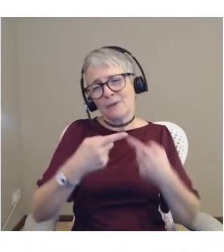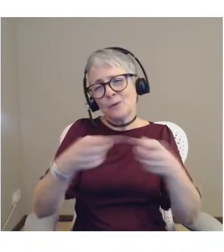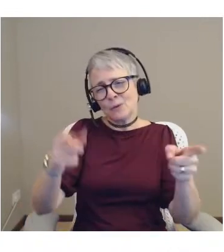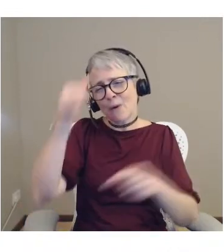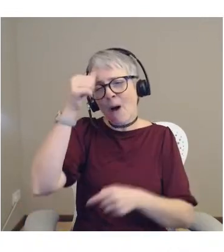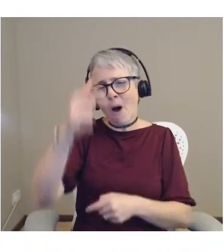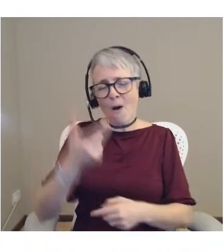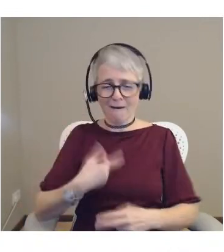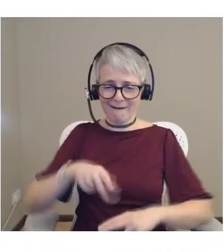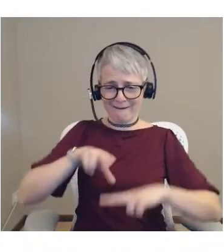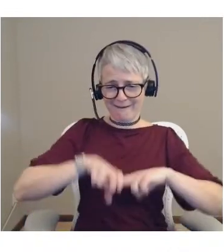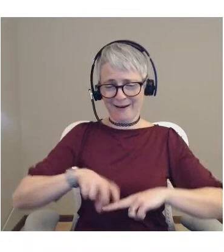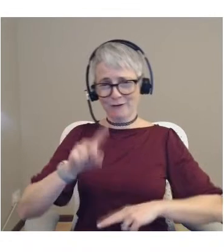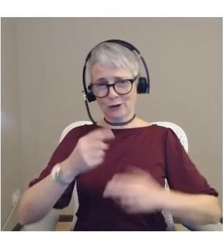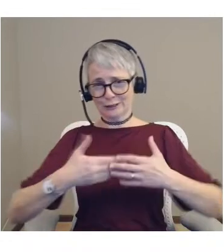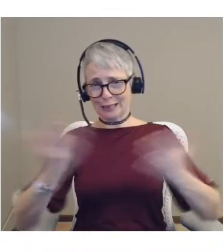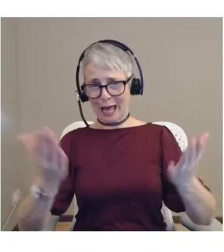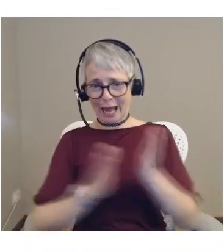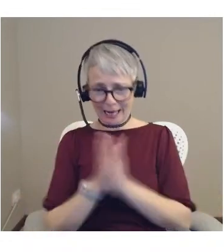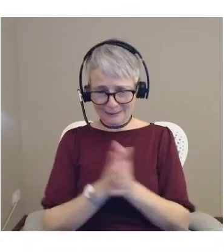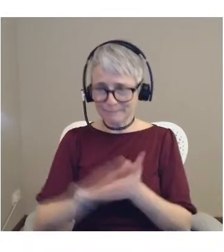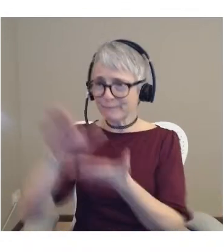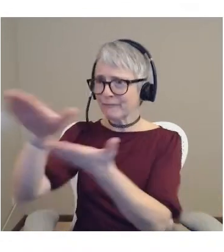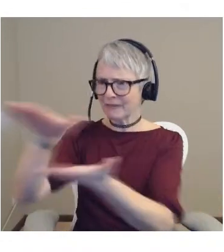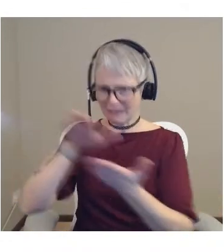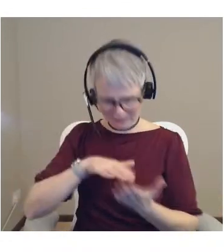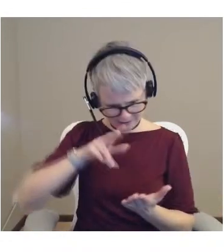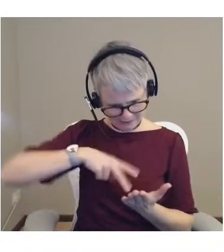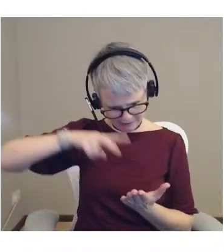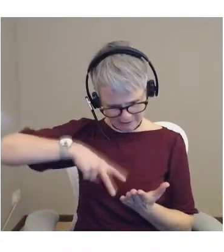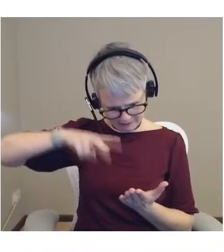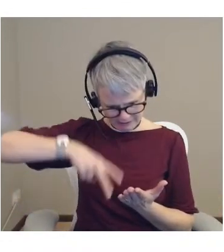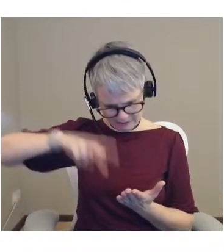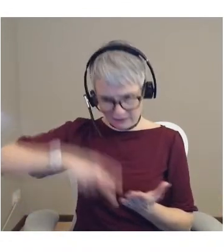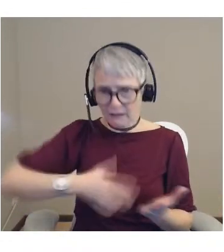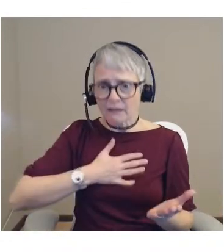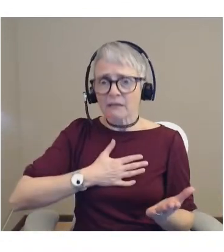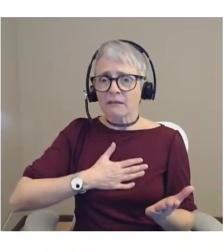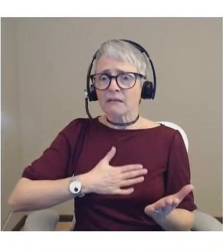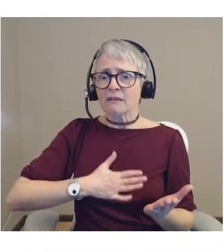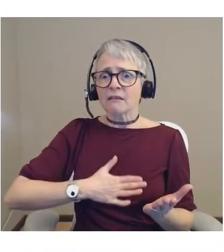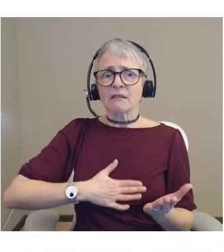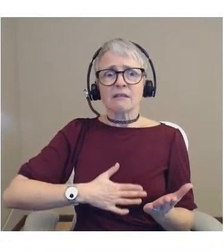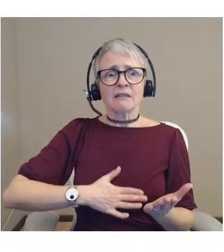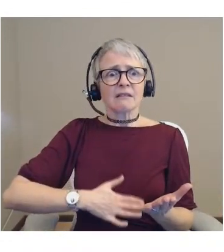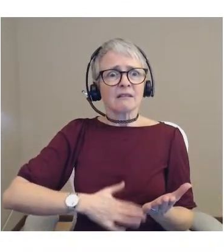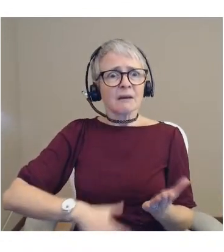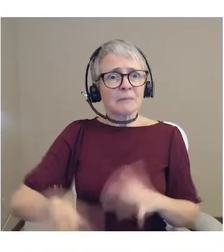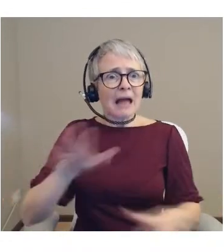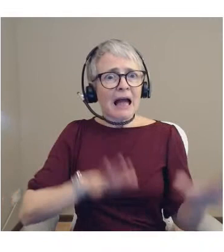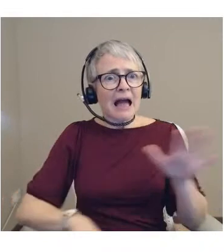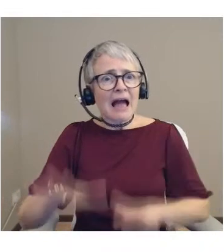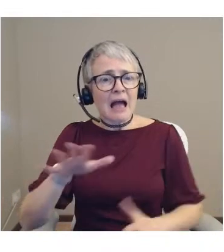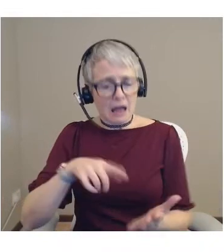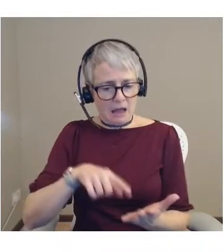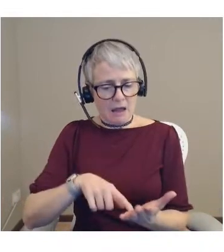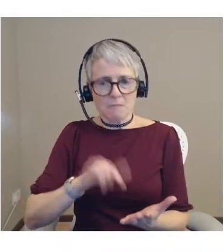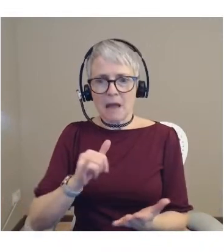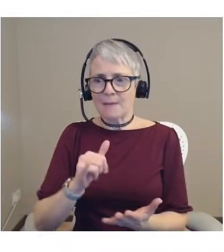and pages of policies to read and that sort of thing, and it's that panic. If I've relied on something